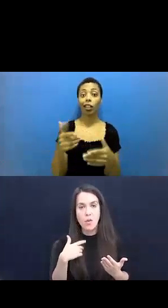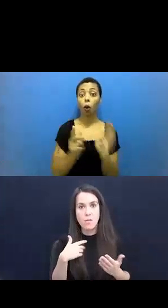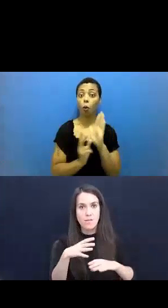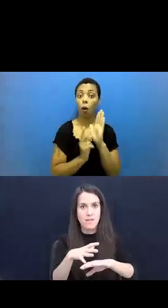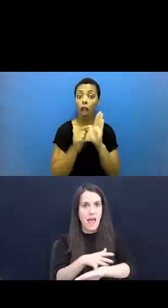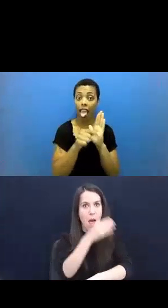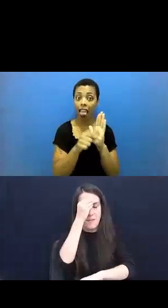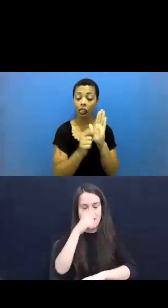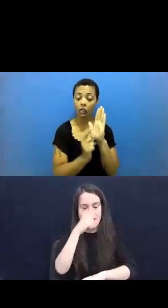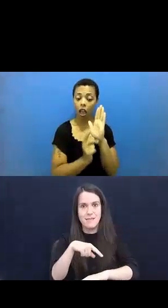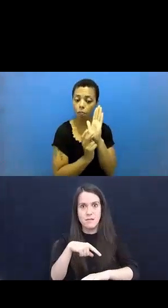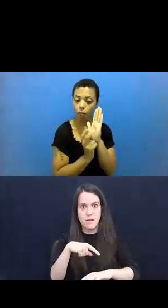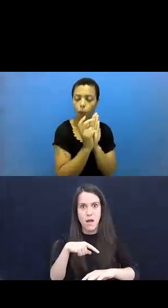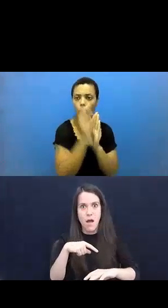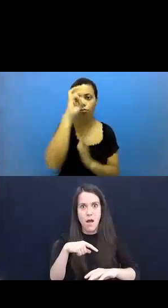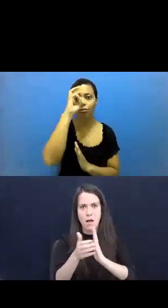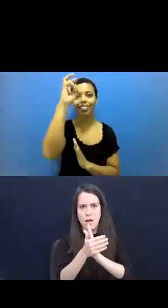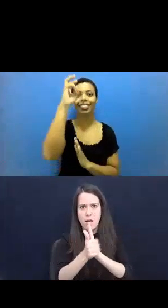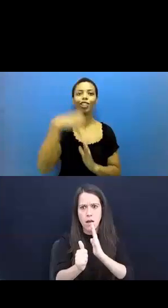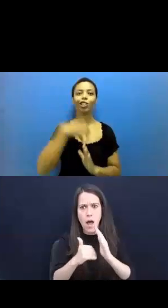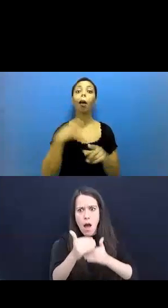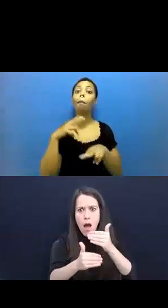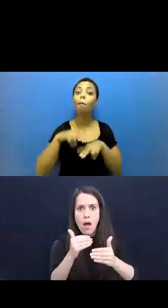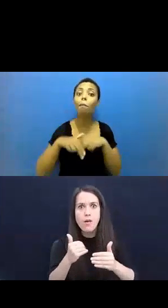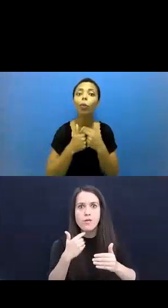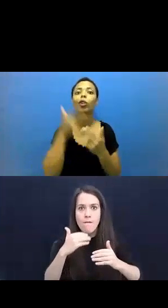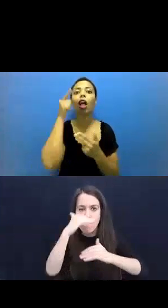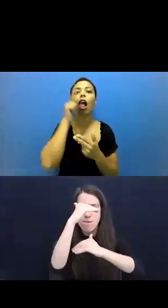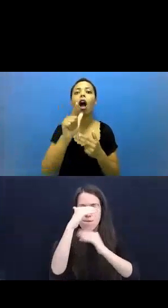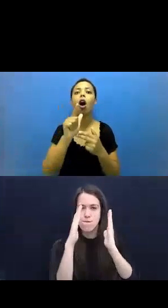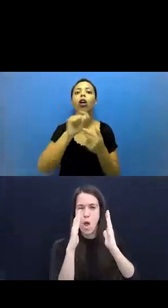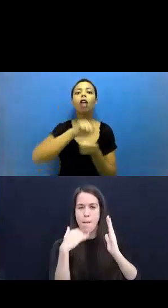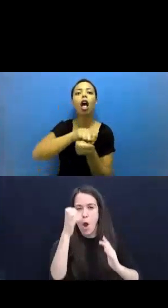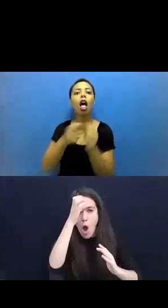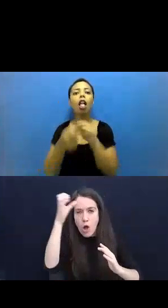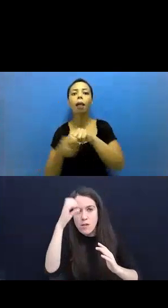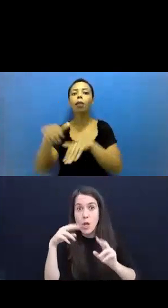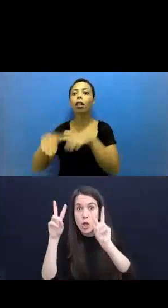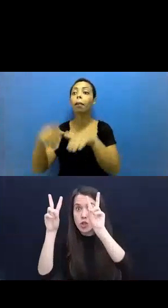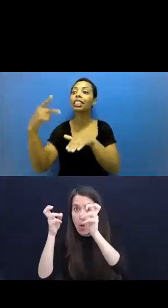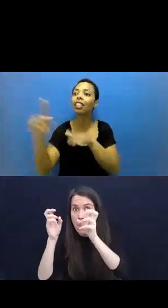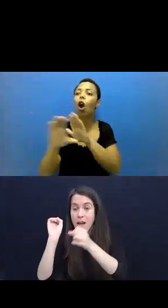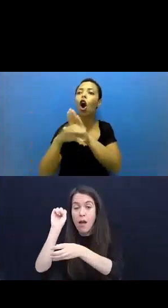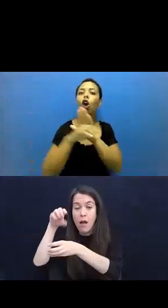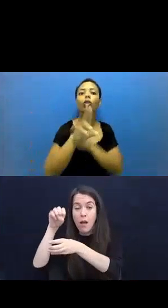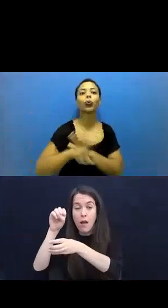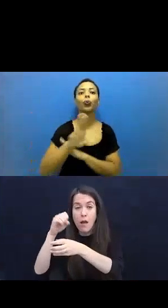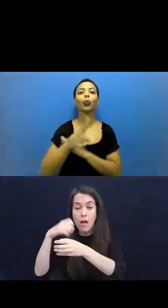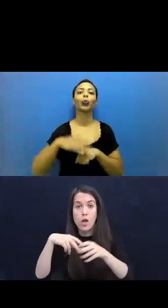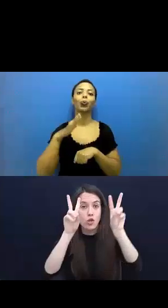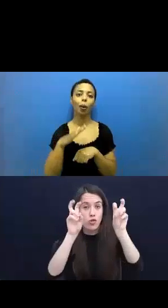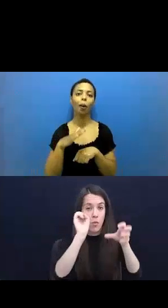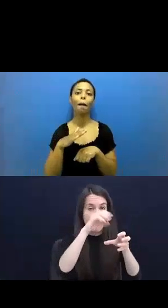personalized interface, one such rule was to frame concepts by topics to distinguish between a